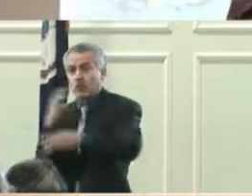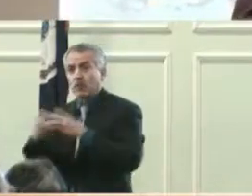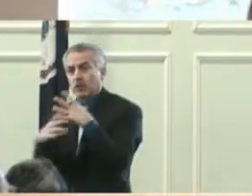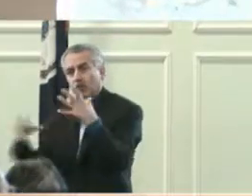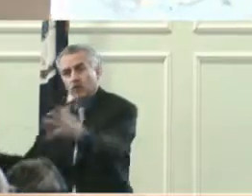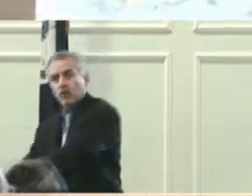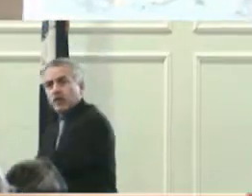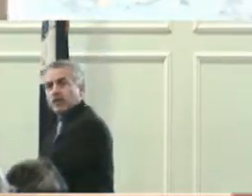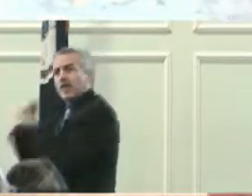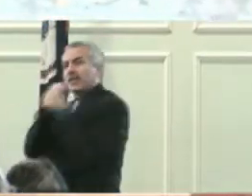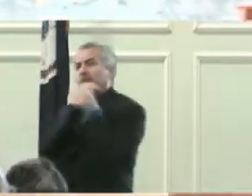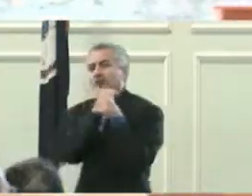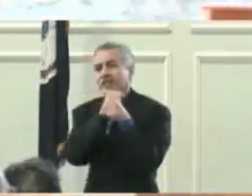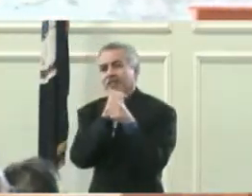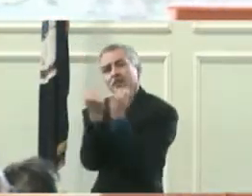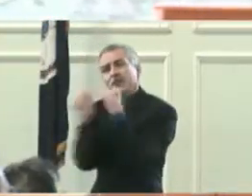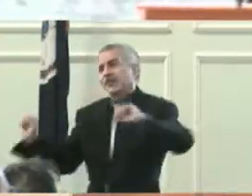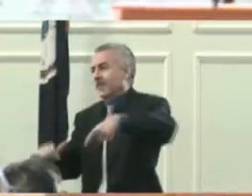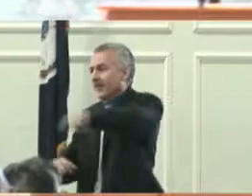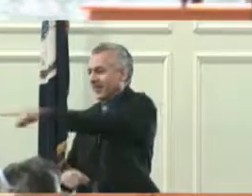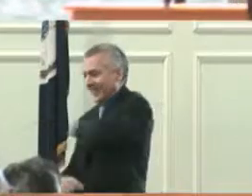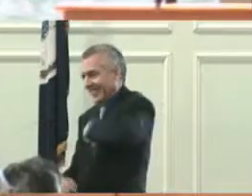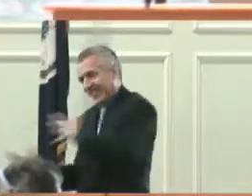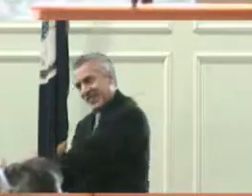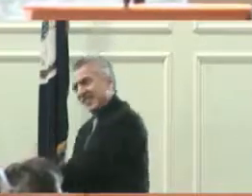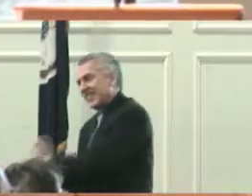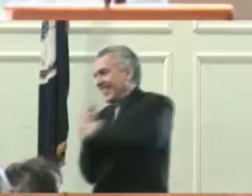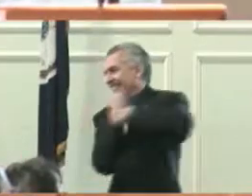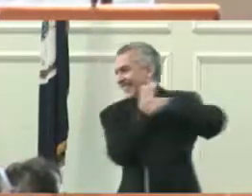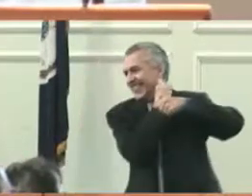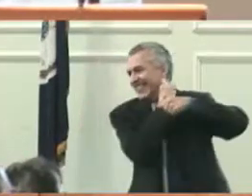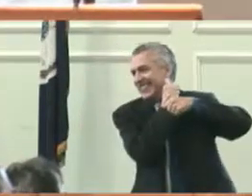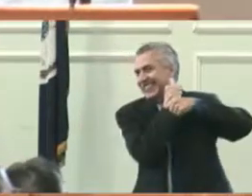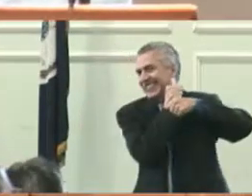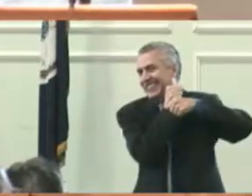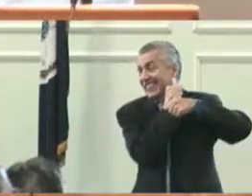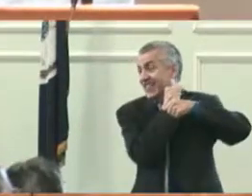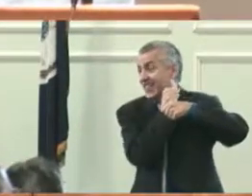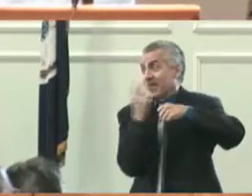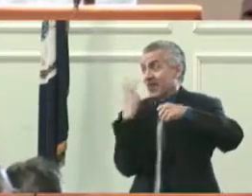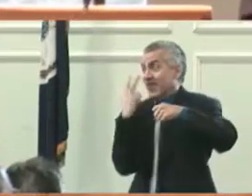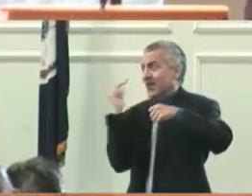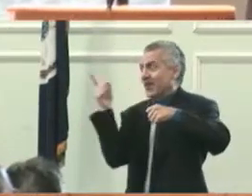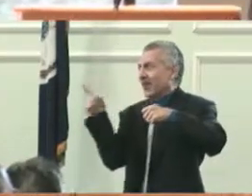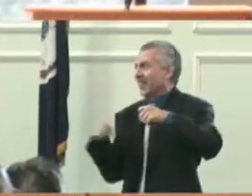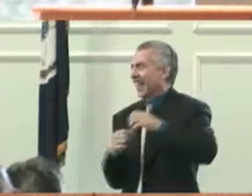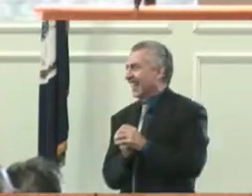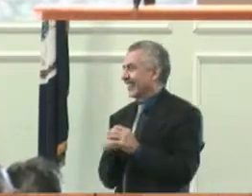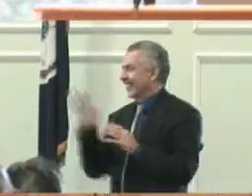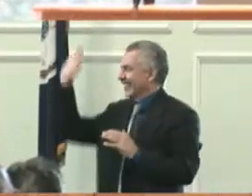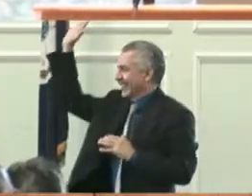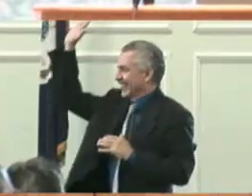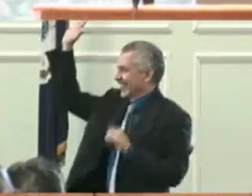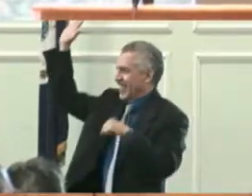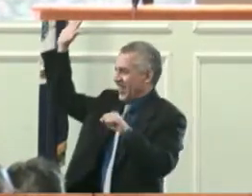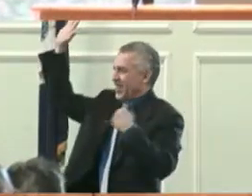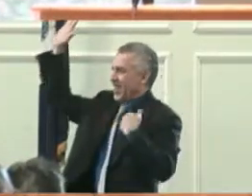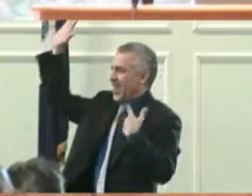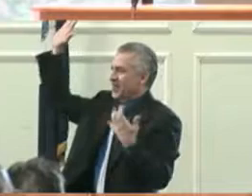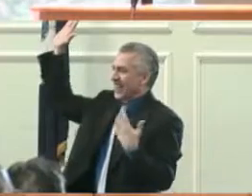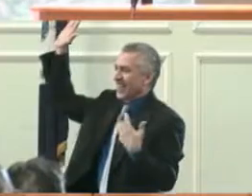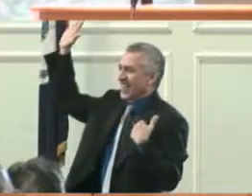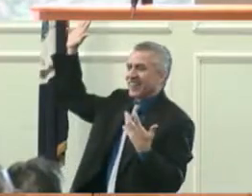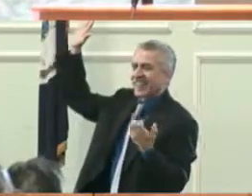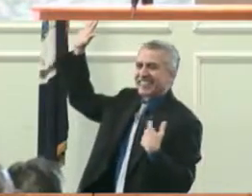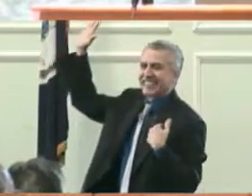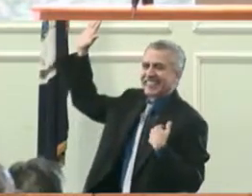us. Amen? The coming of Jesus is everything. How many of you are looking forward to the second coming of Jesus Christ? You